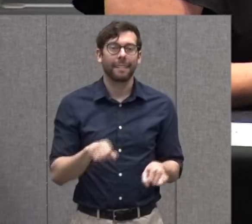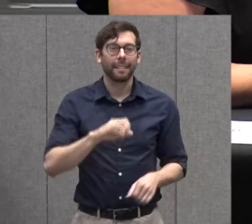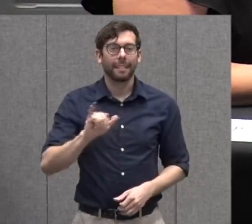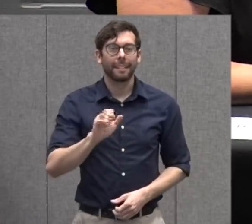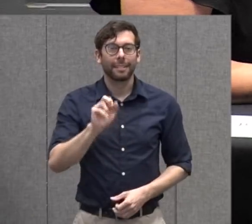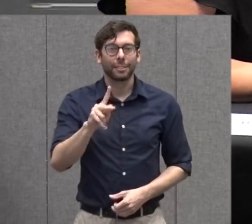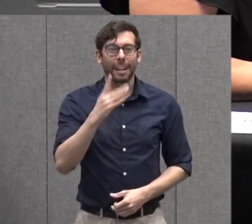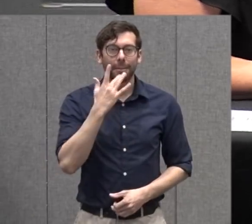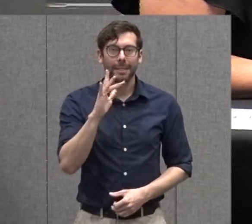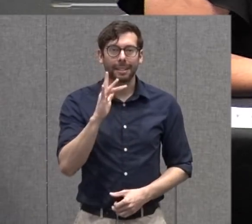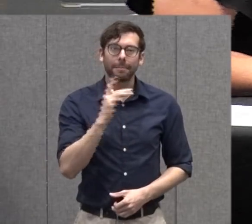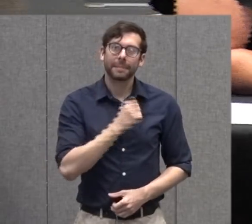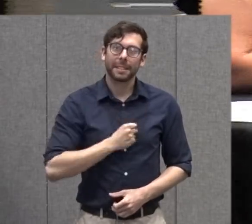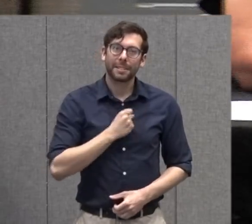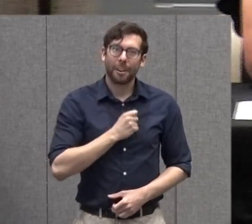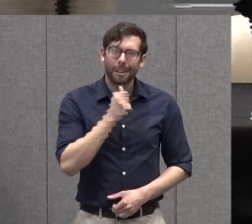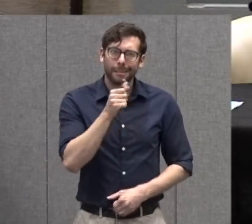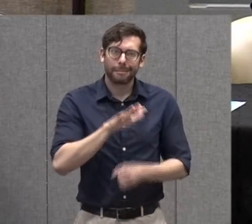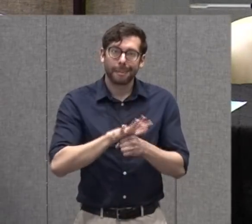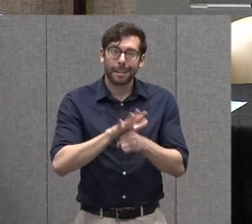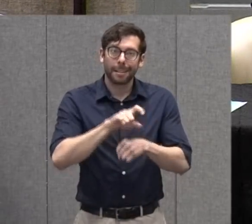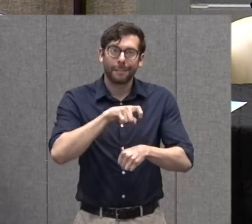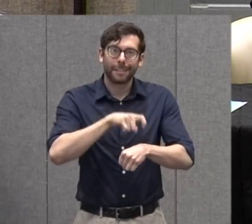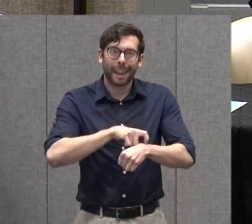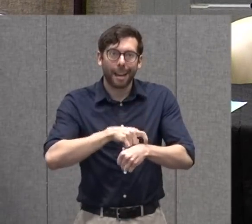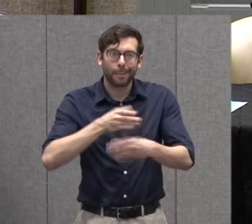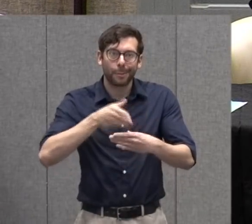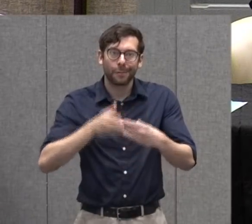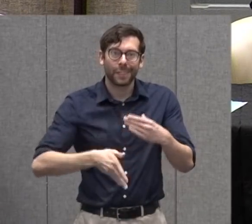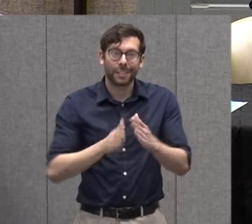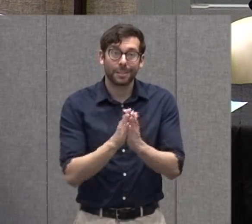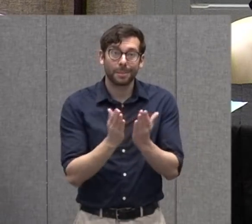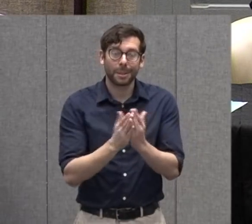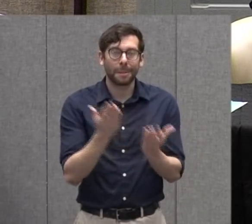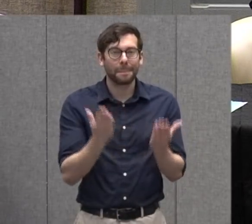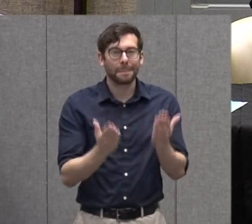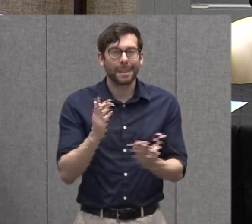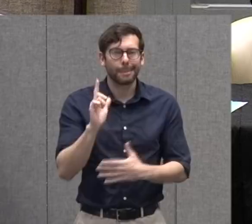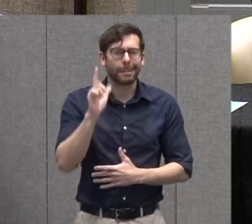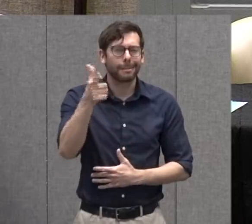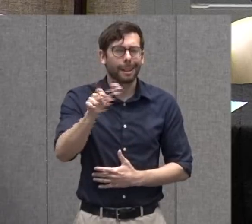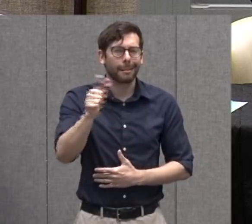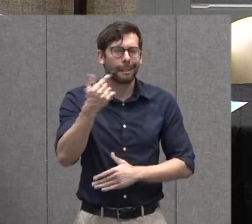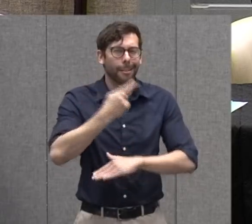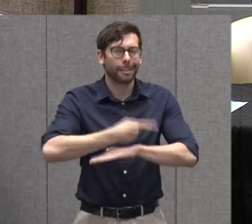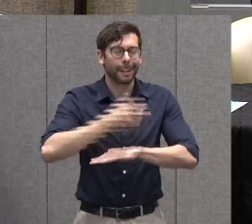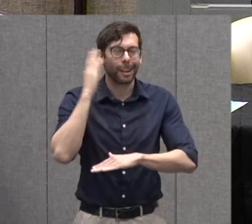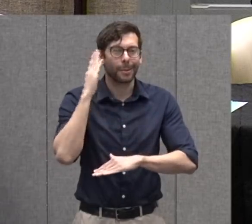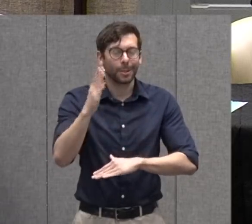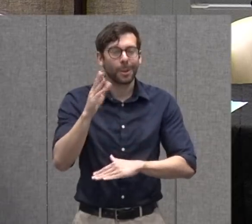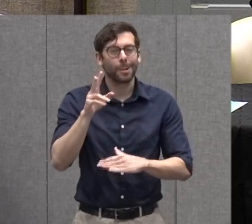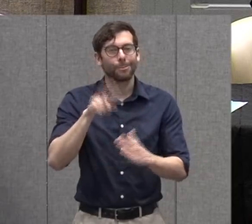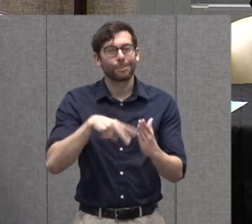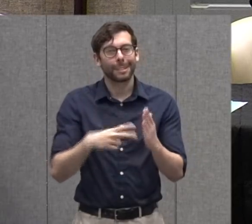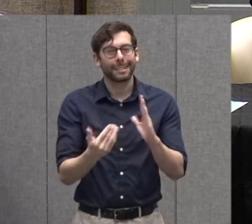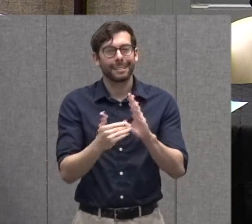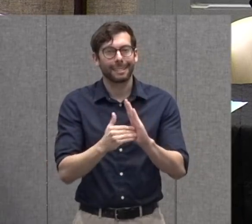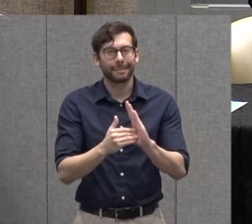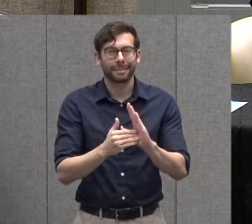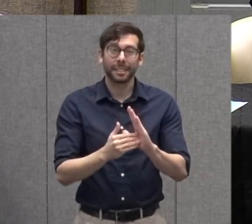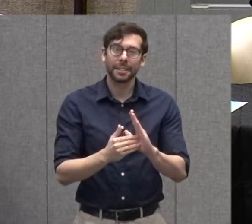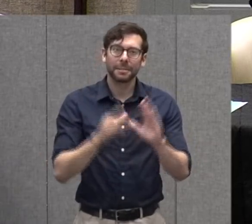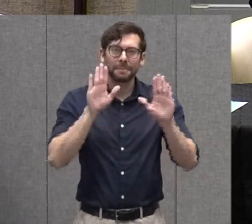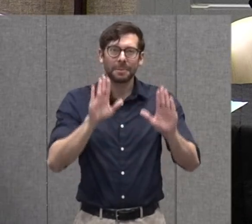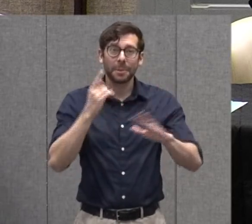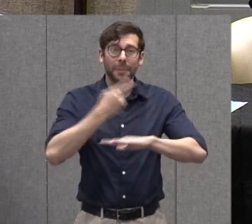Sorry we don't have time to finish this book, but maybe we'll find another day when I can finish it. This was a great day of learning how to